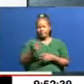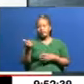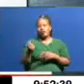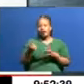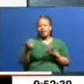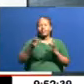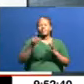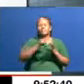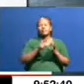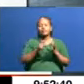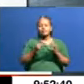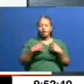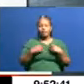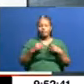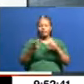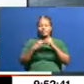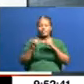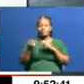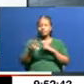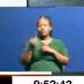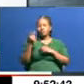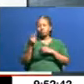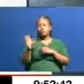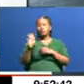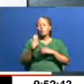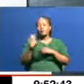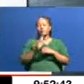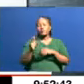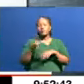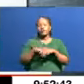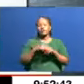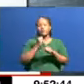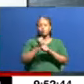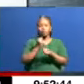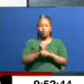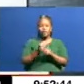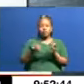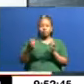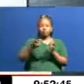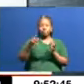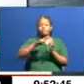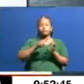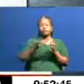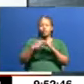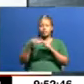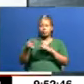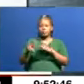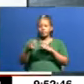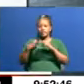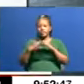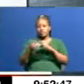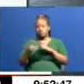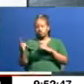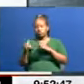9.9% to 8.2 billion shillings, while operating income increased from 10.8 billion shillings to 11.9 billion